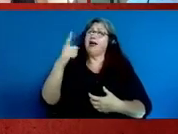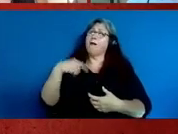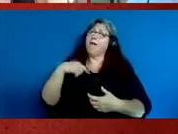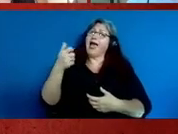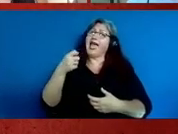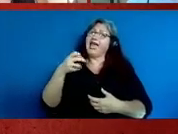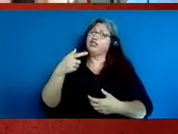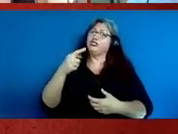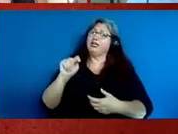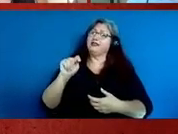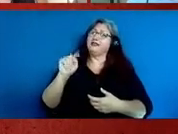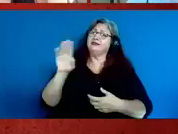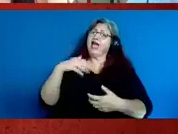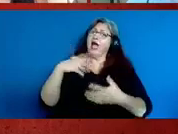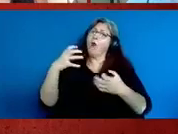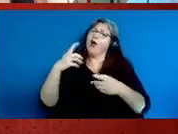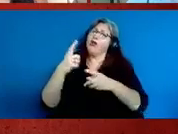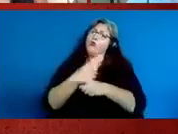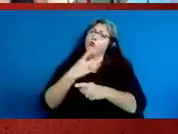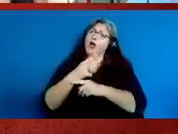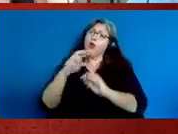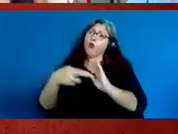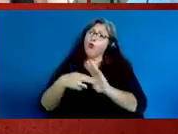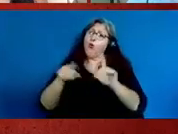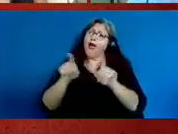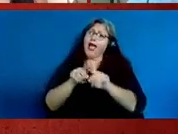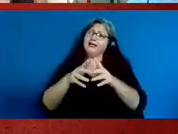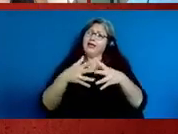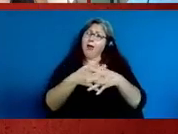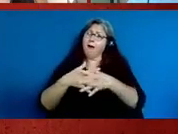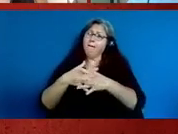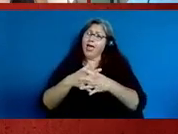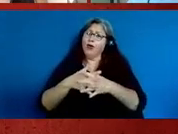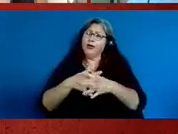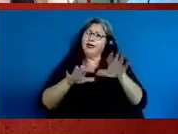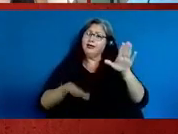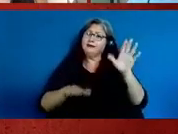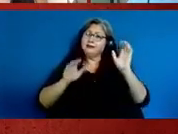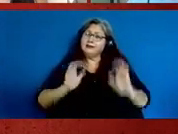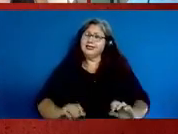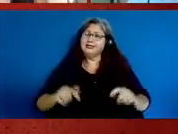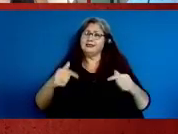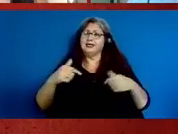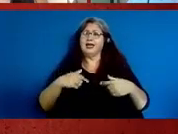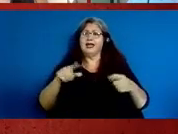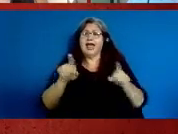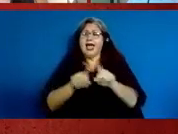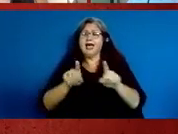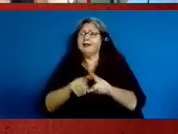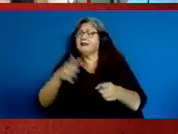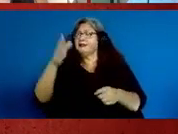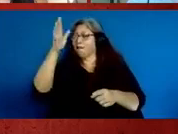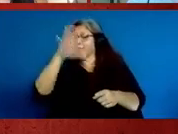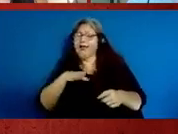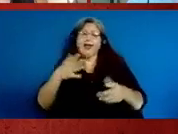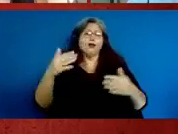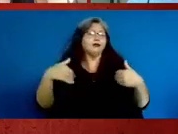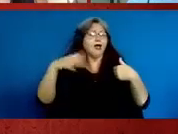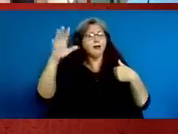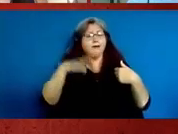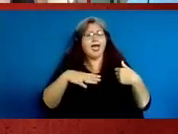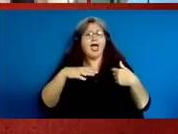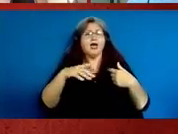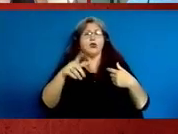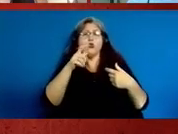me a regular role as an American citizen, a man or a young man that needed